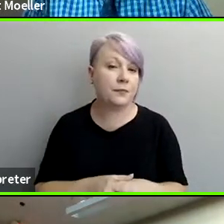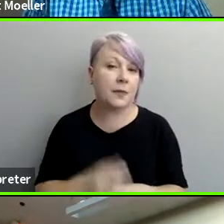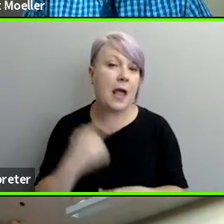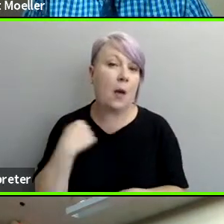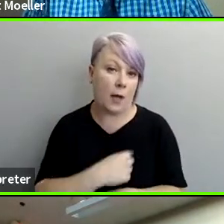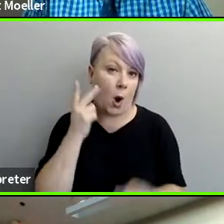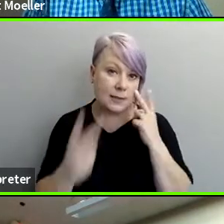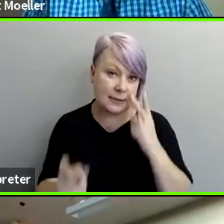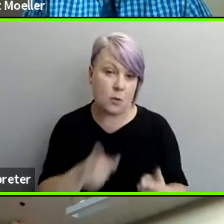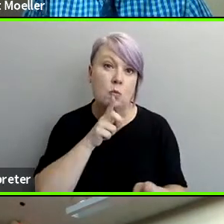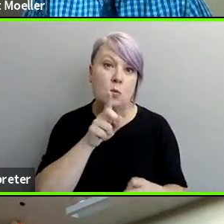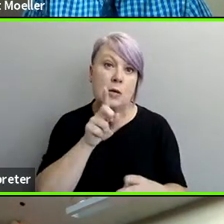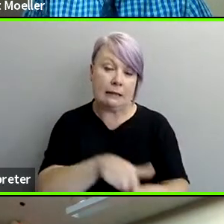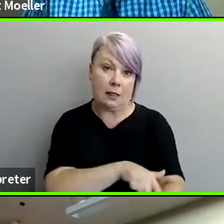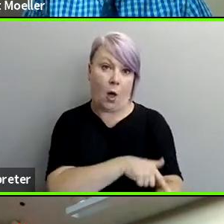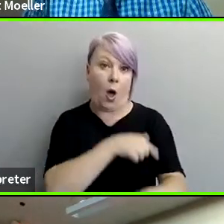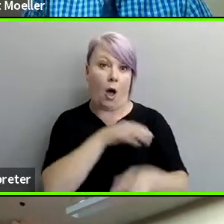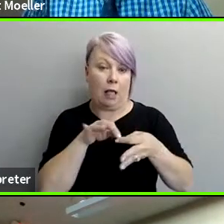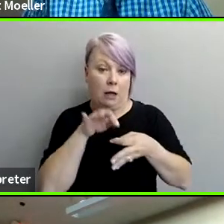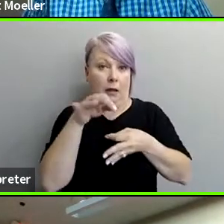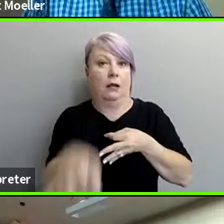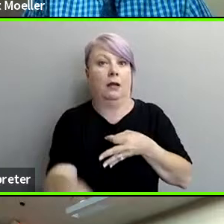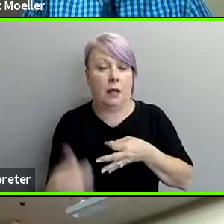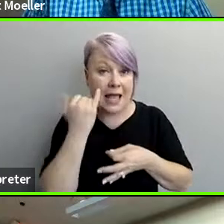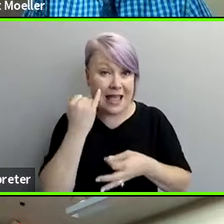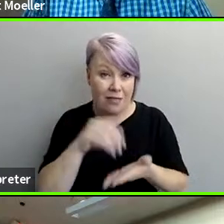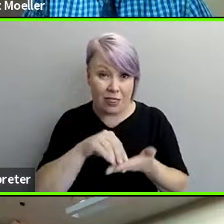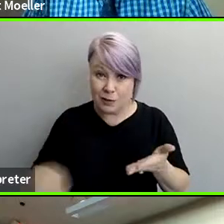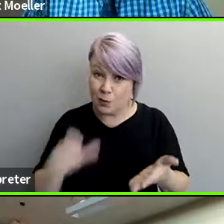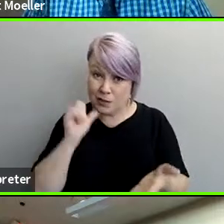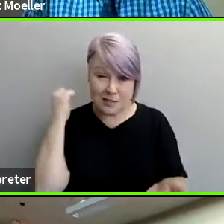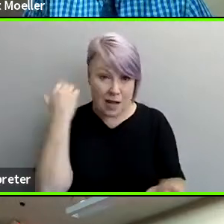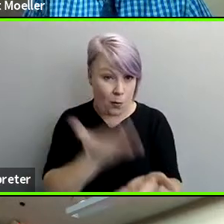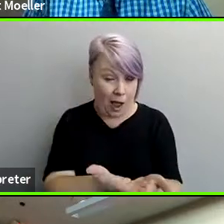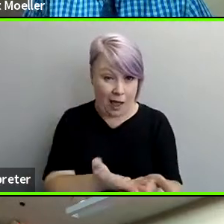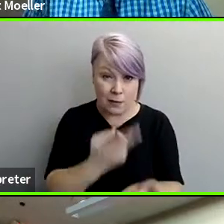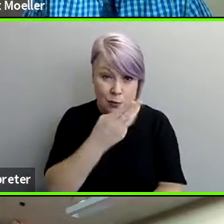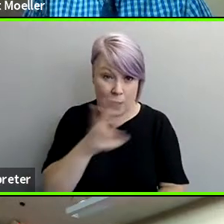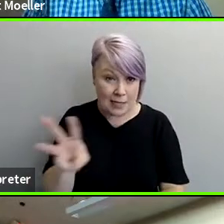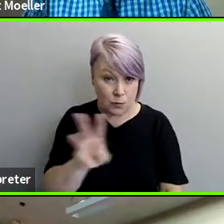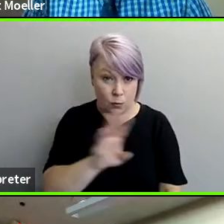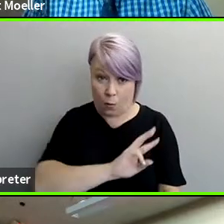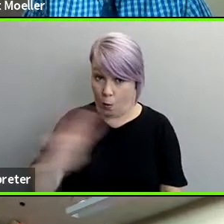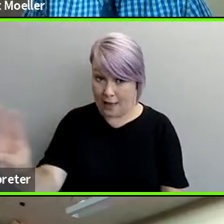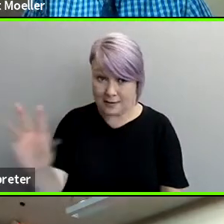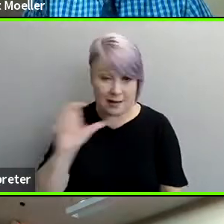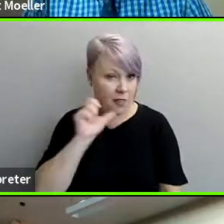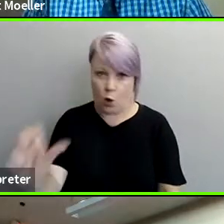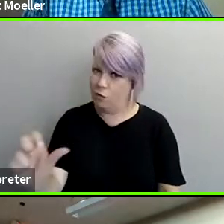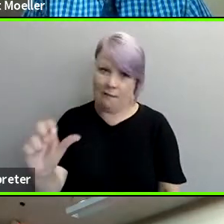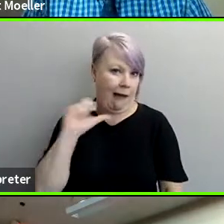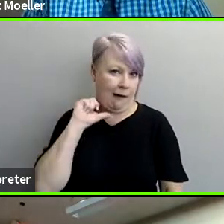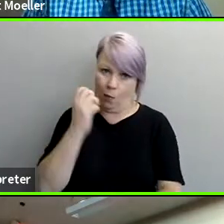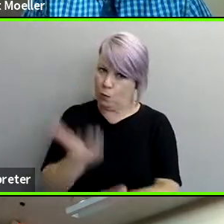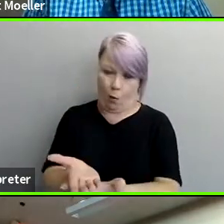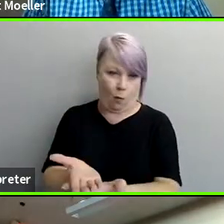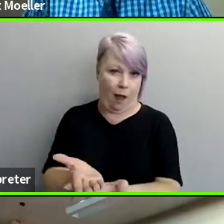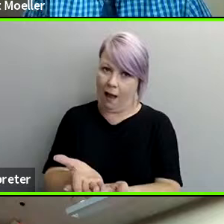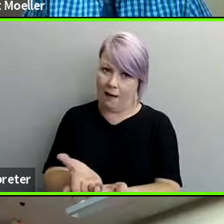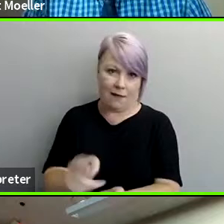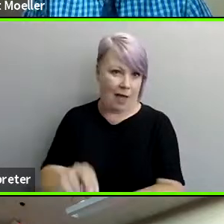see especially long delays, where if the student doesn't make it to Hazelwood West, well, then they're not gonna make it to North Bethany.